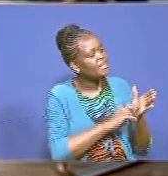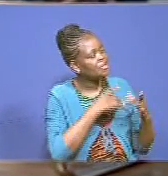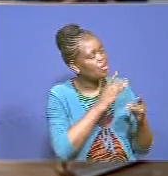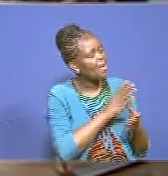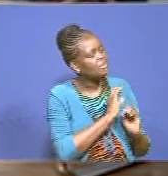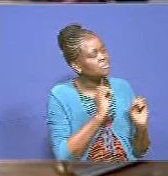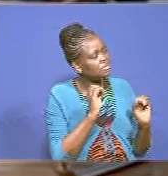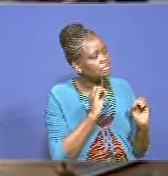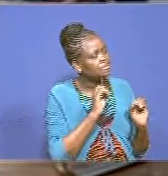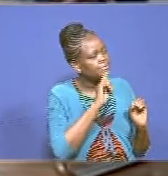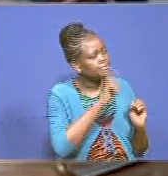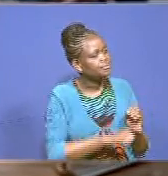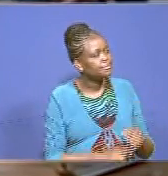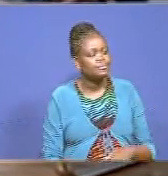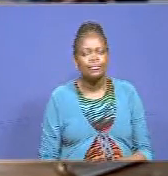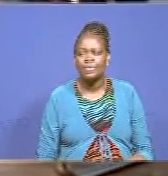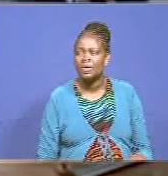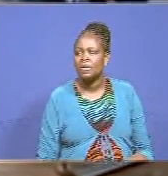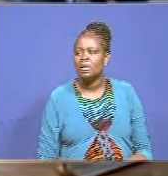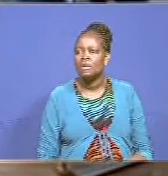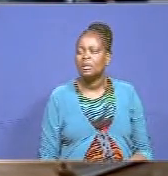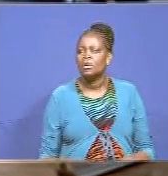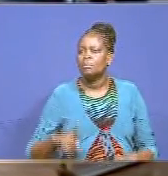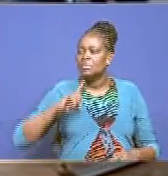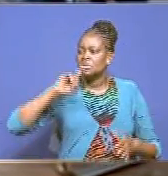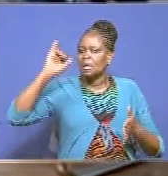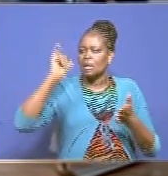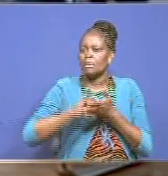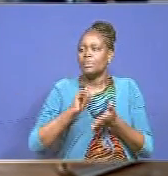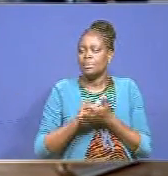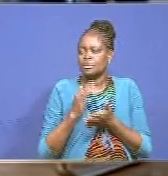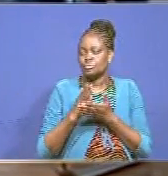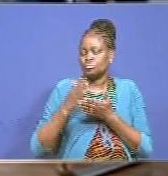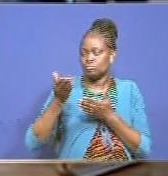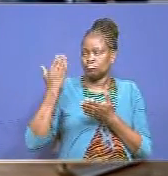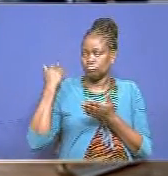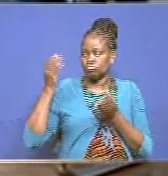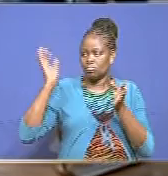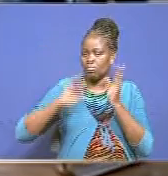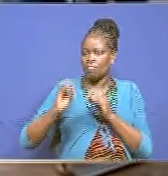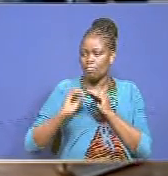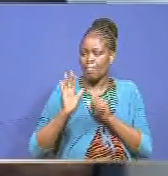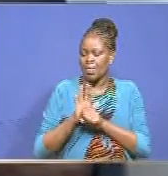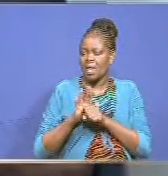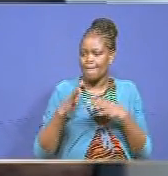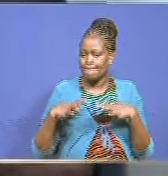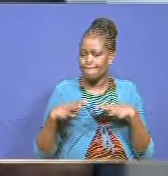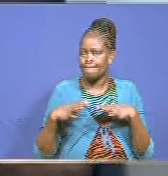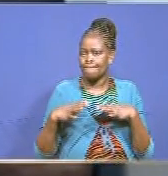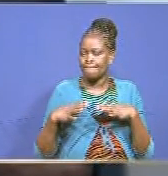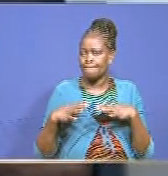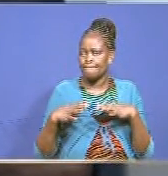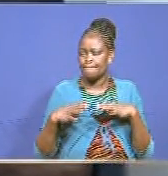in parliament? I would say that especially in the last election, many people tended to go with